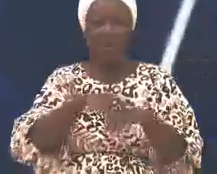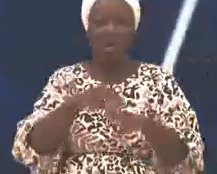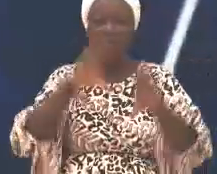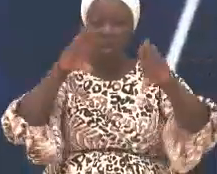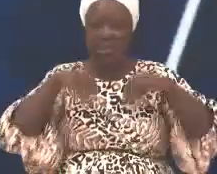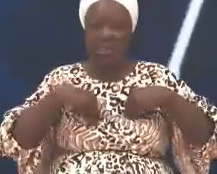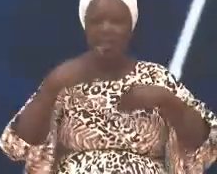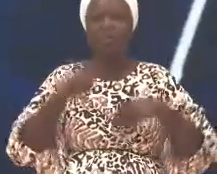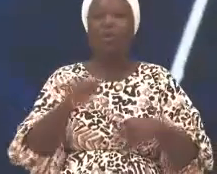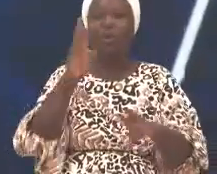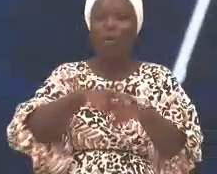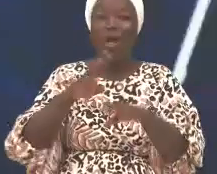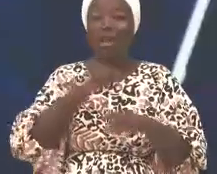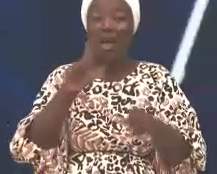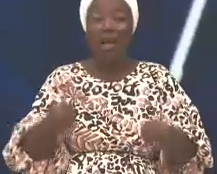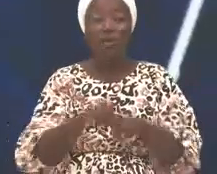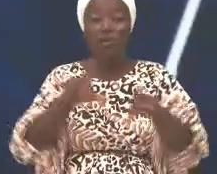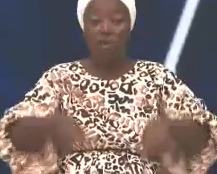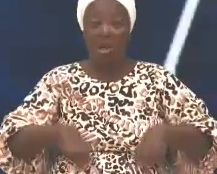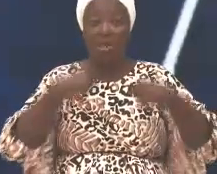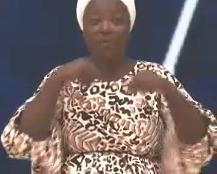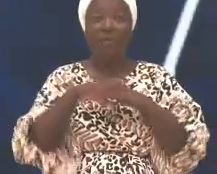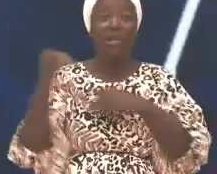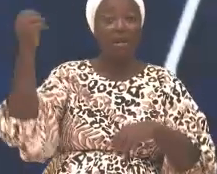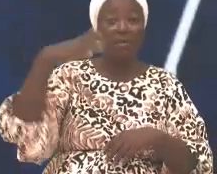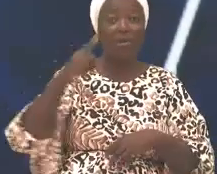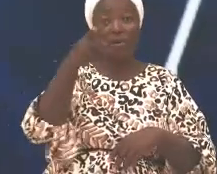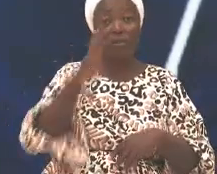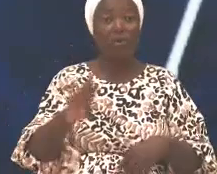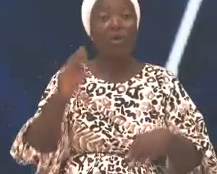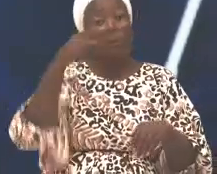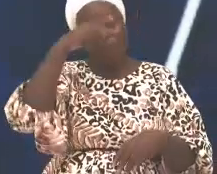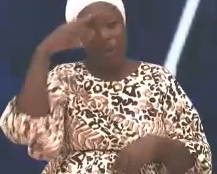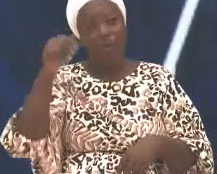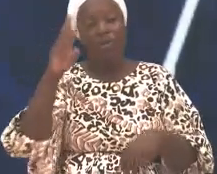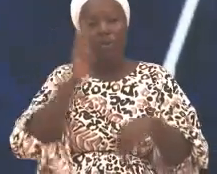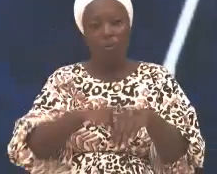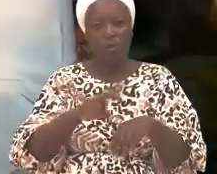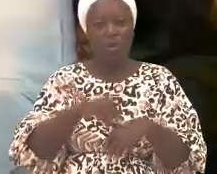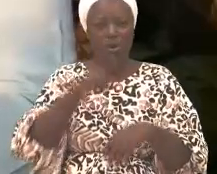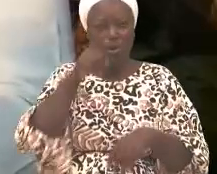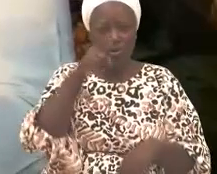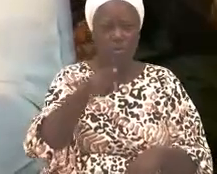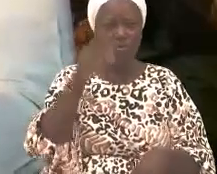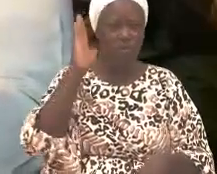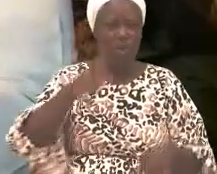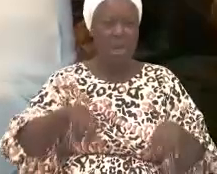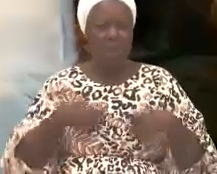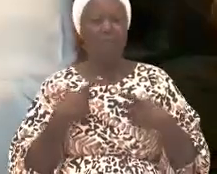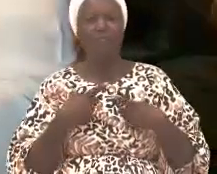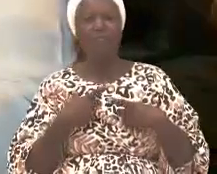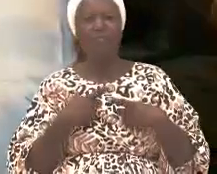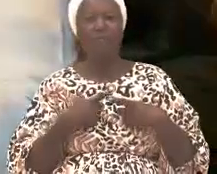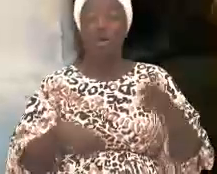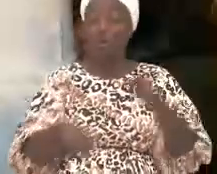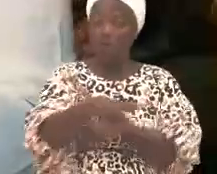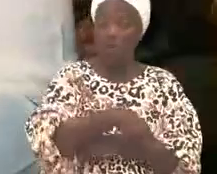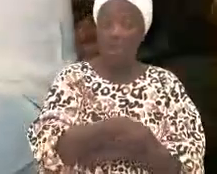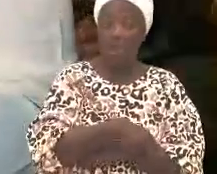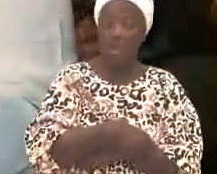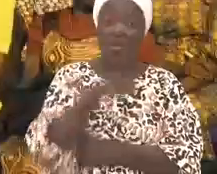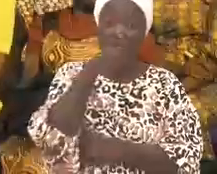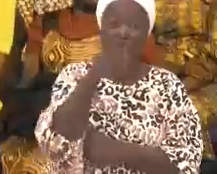the grace of God because of the warning, you will live. Today,